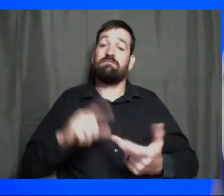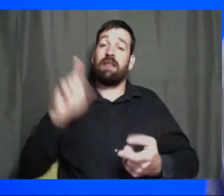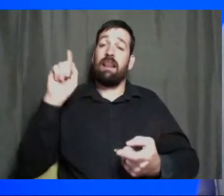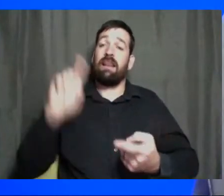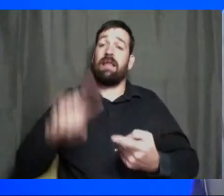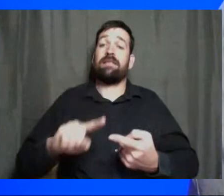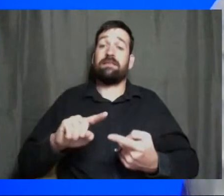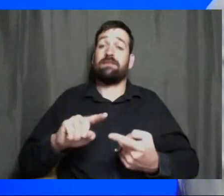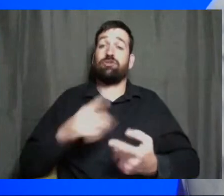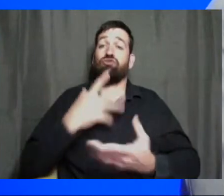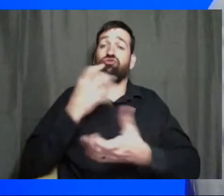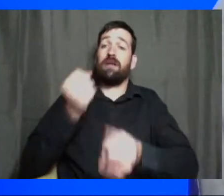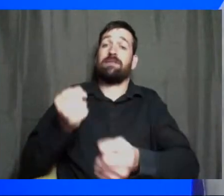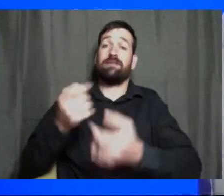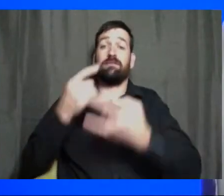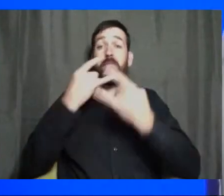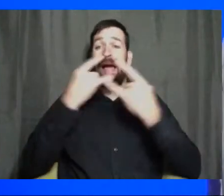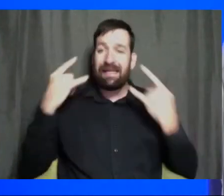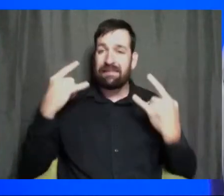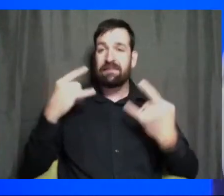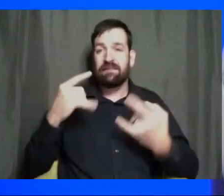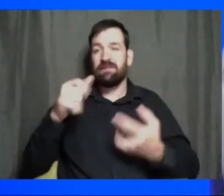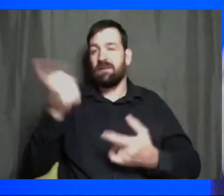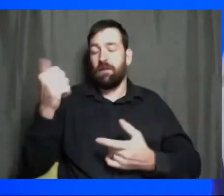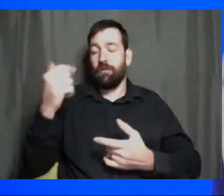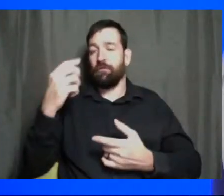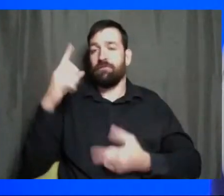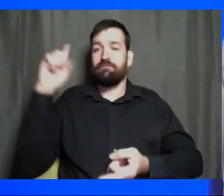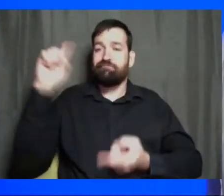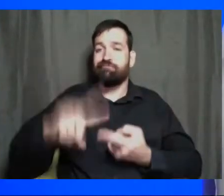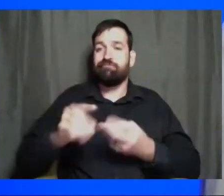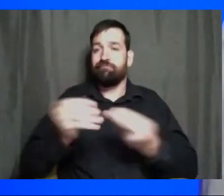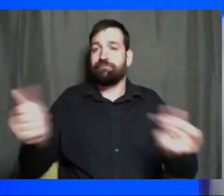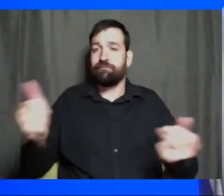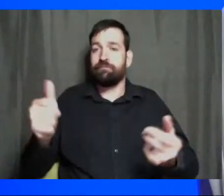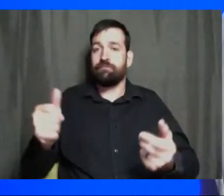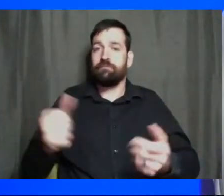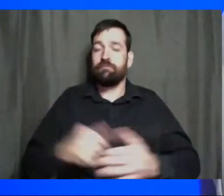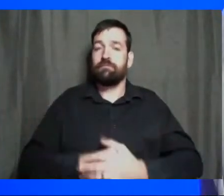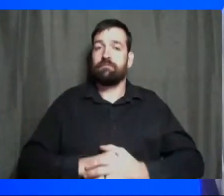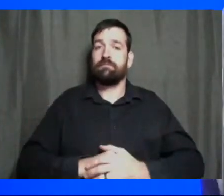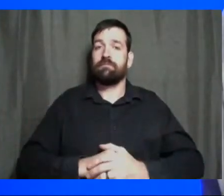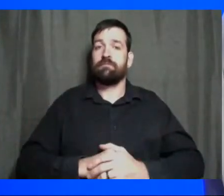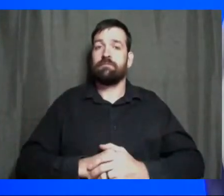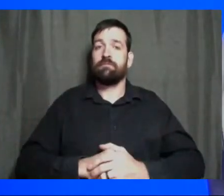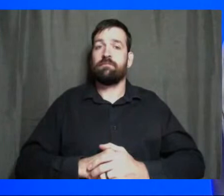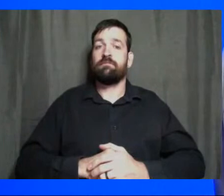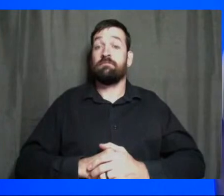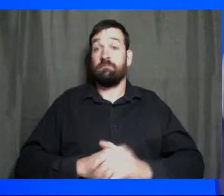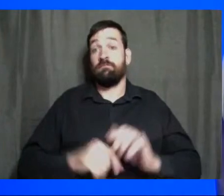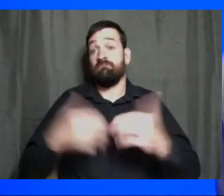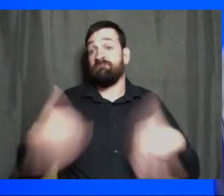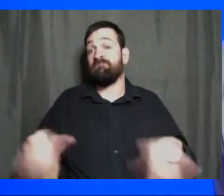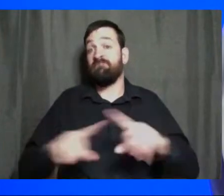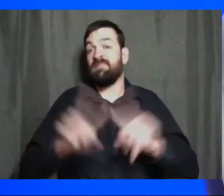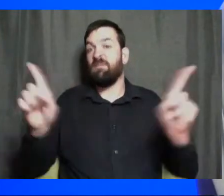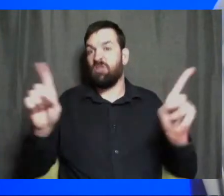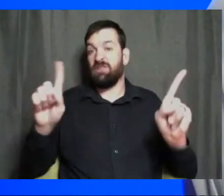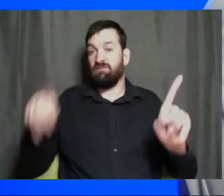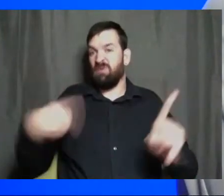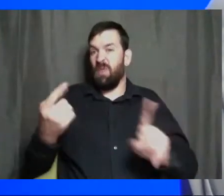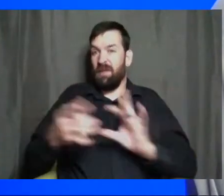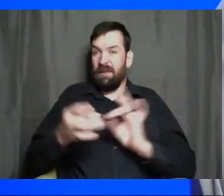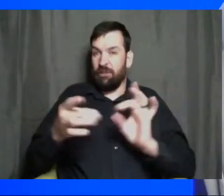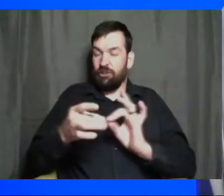recommendations like masks and other things. So there is quite a bit of difference. The only thing I can say is perhaps